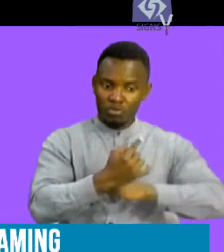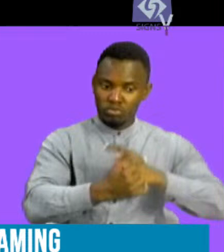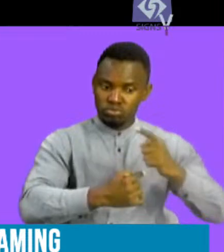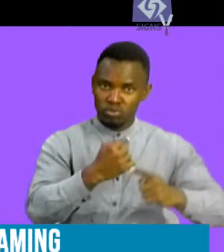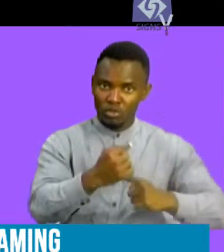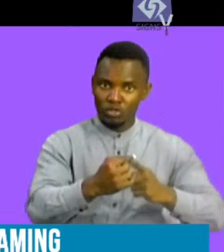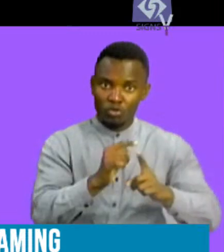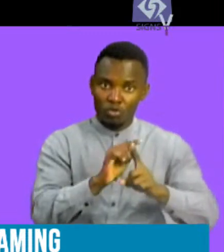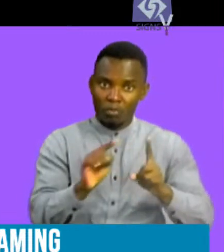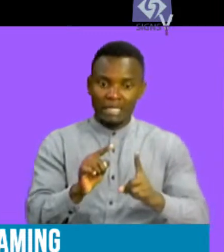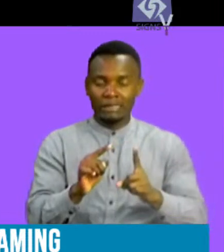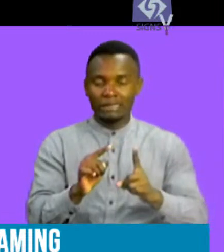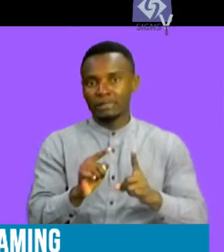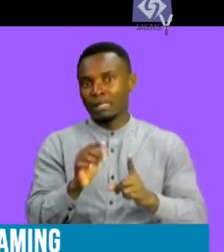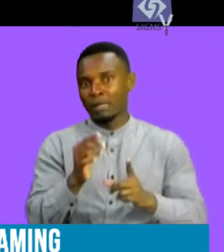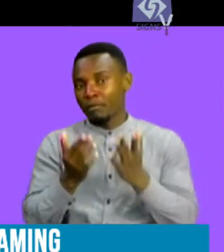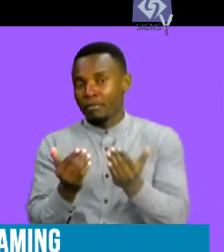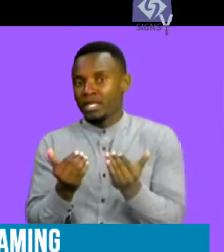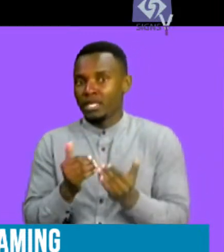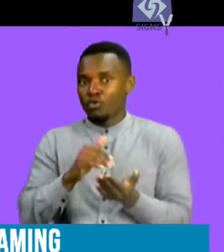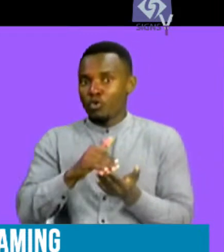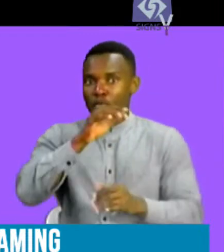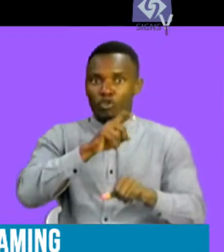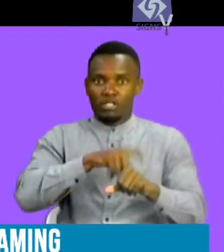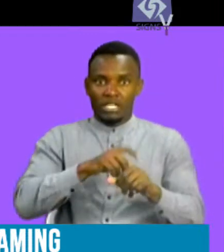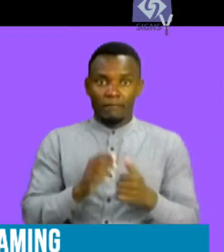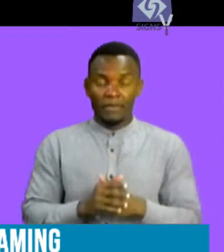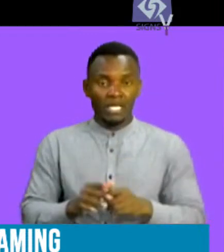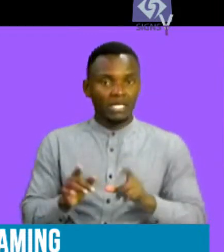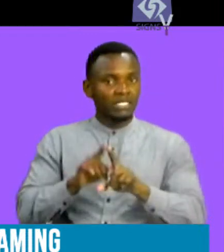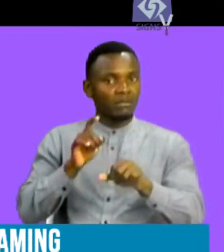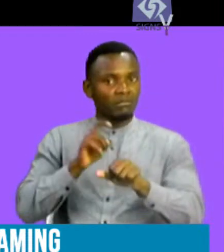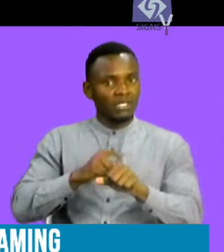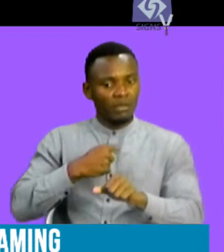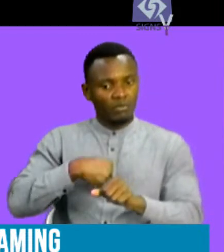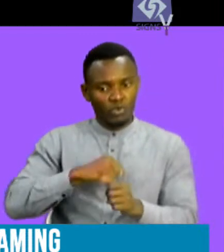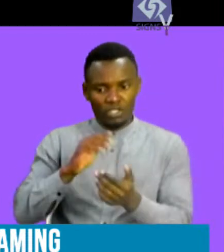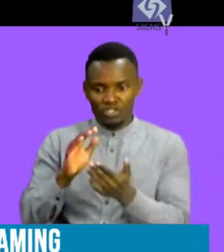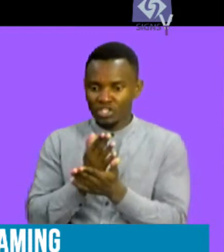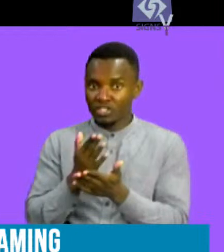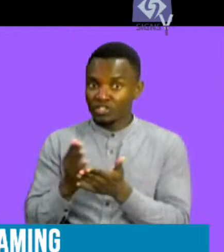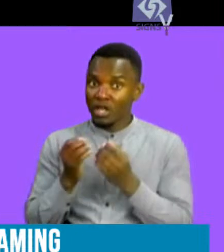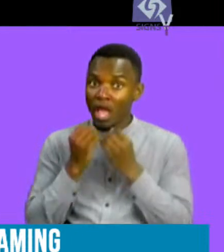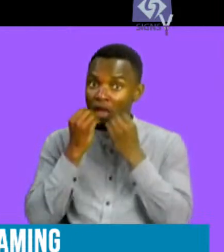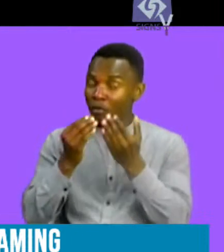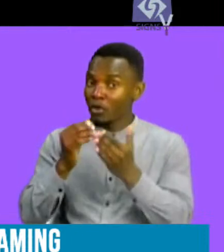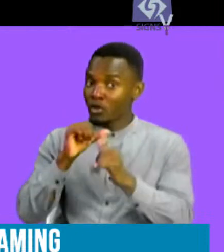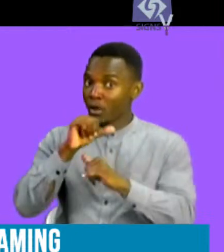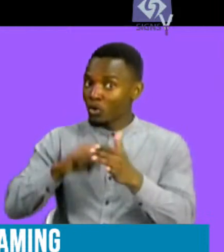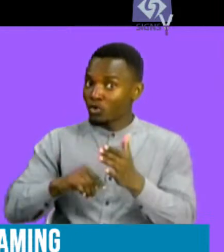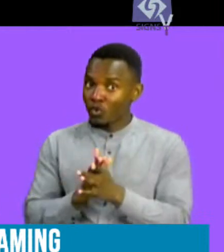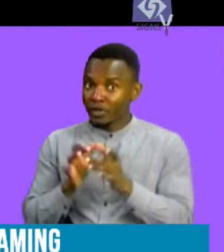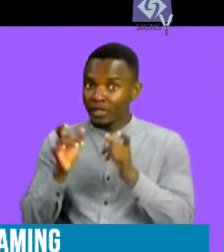require a little bit more time. So even as we are passing information on HIV/AIDS, number